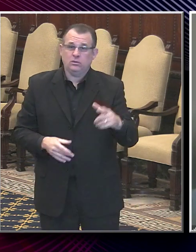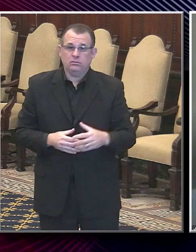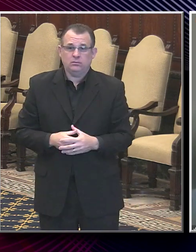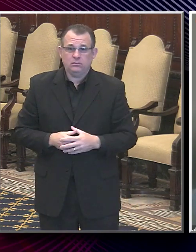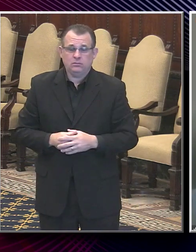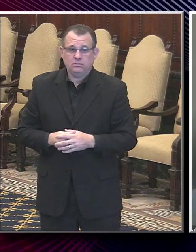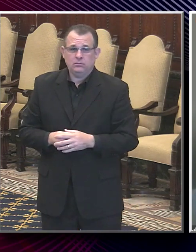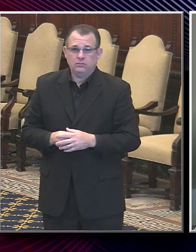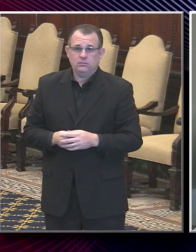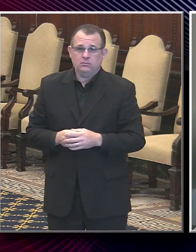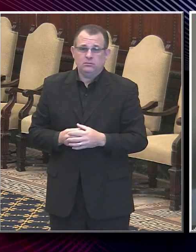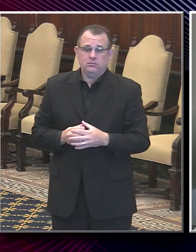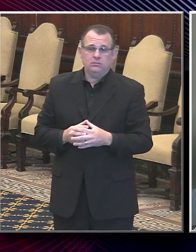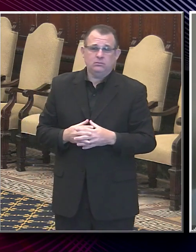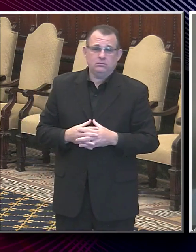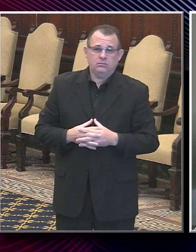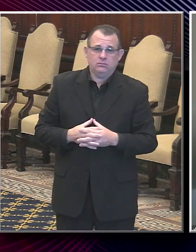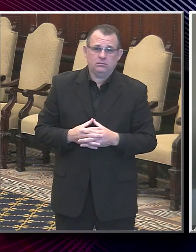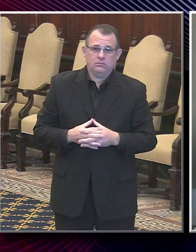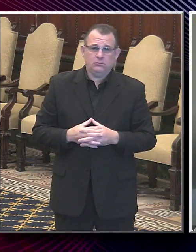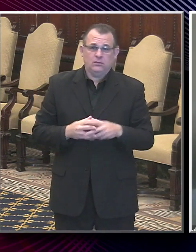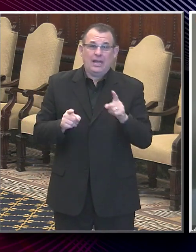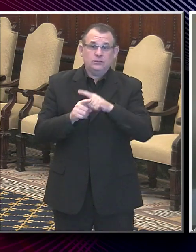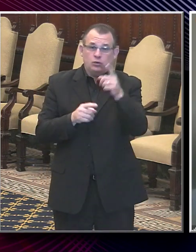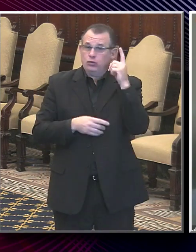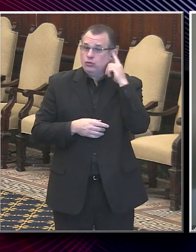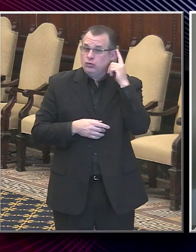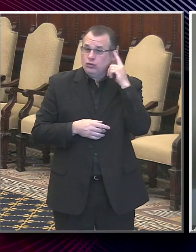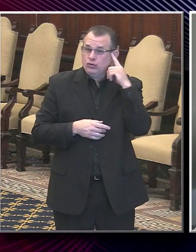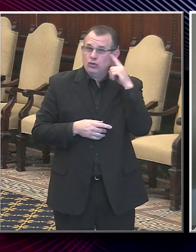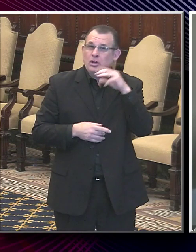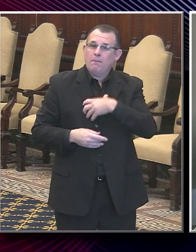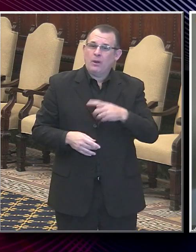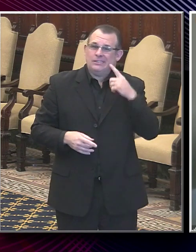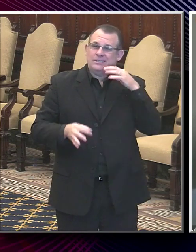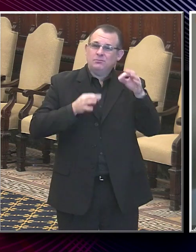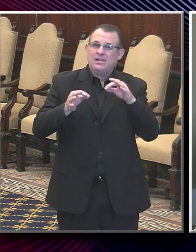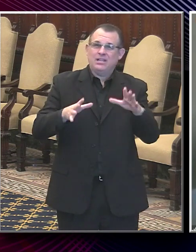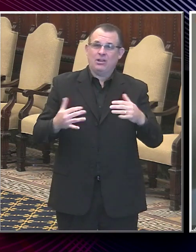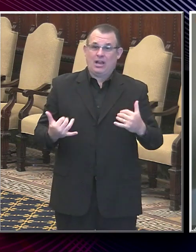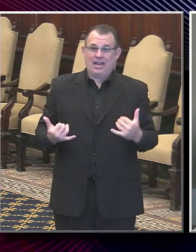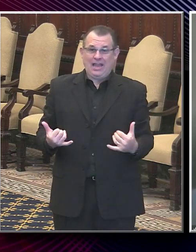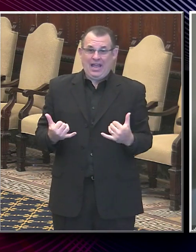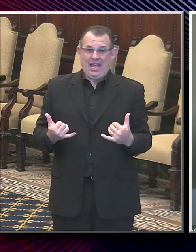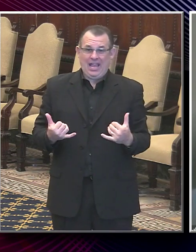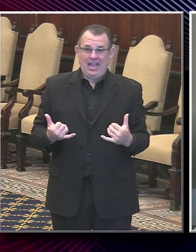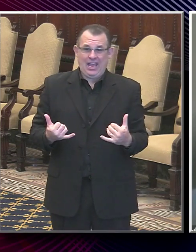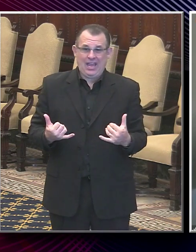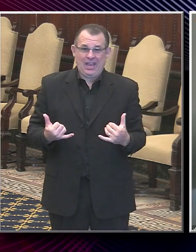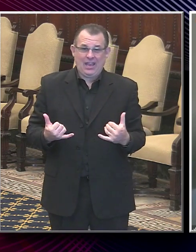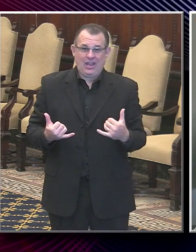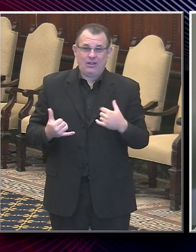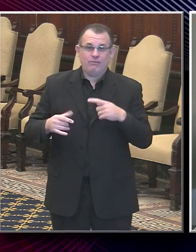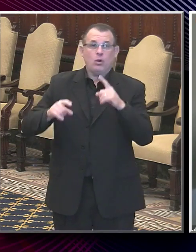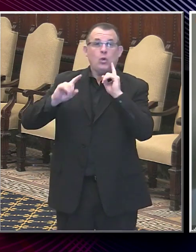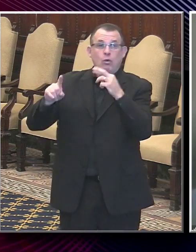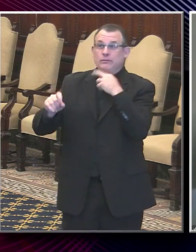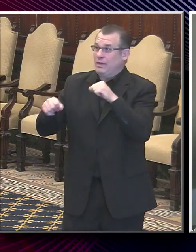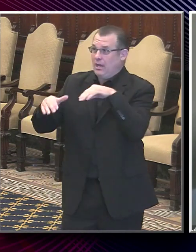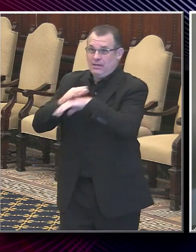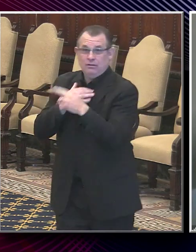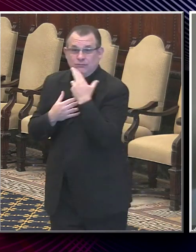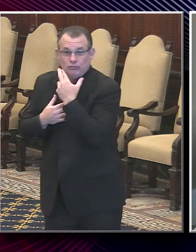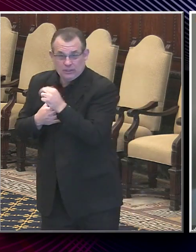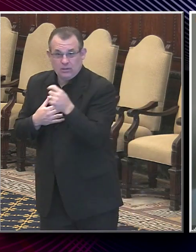good. As you just heard the mayor say, effective immediately, we are now allowing on-site ordering of food at